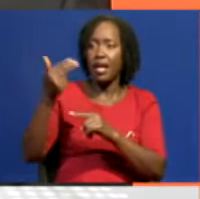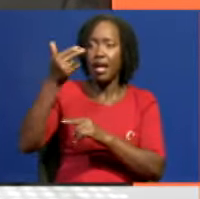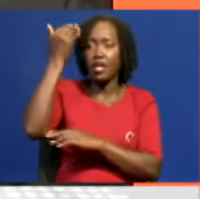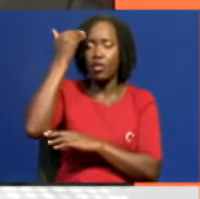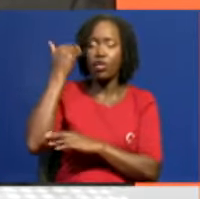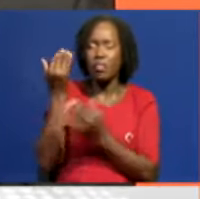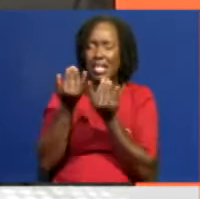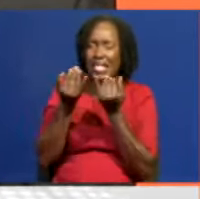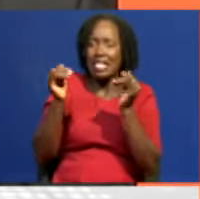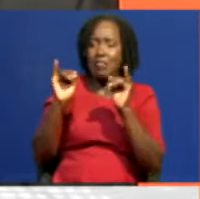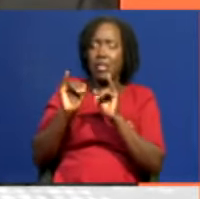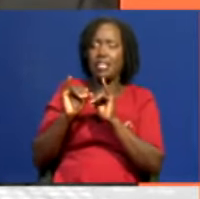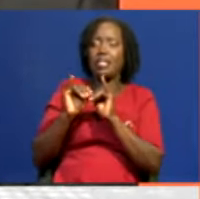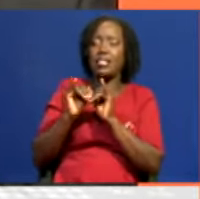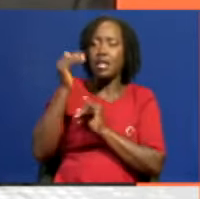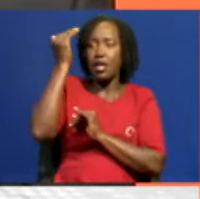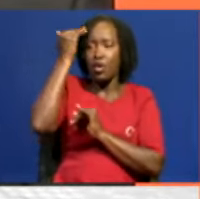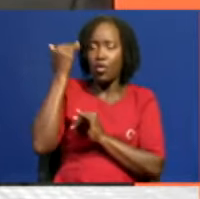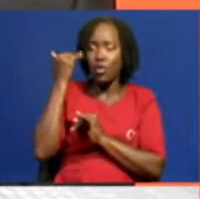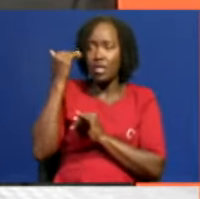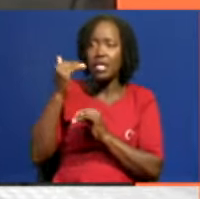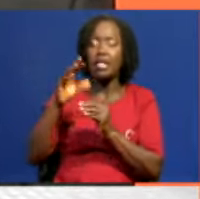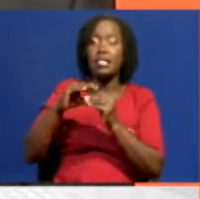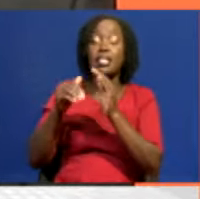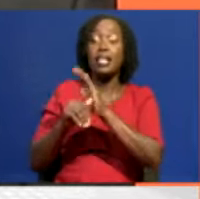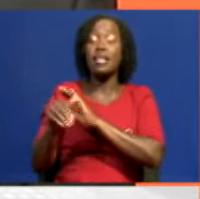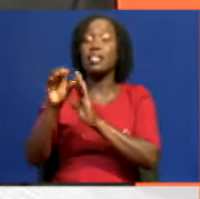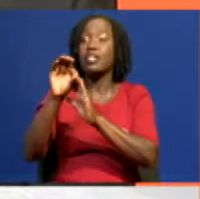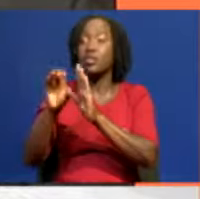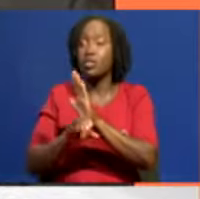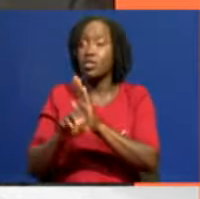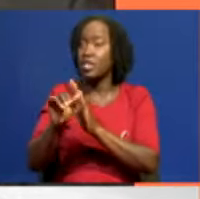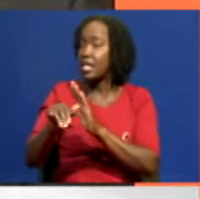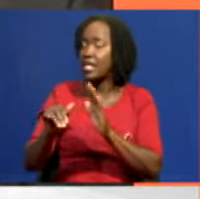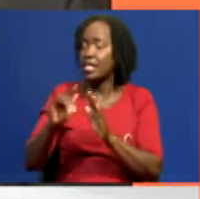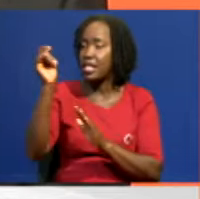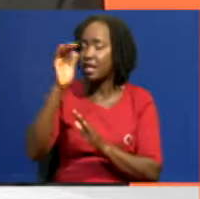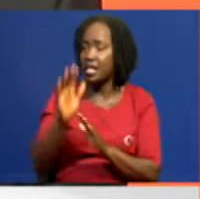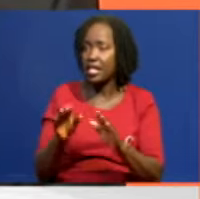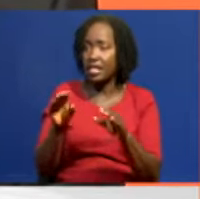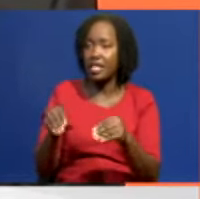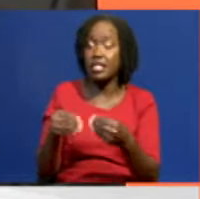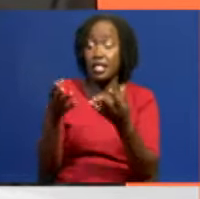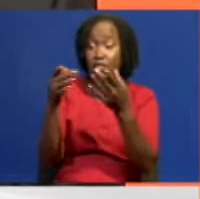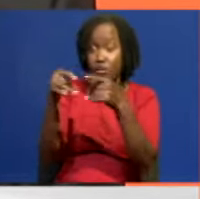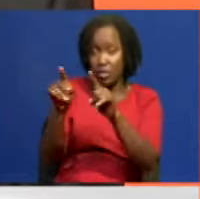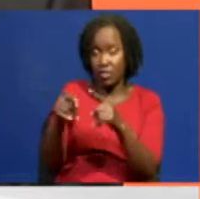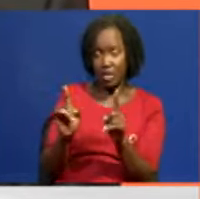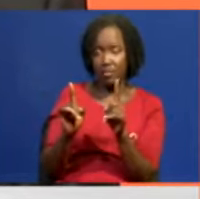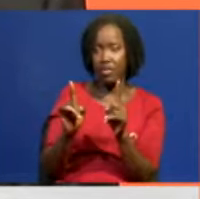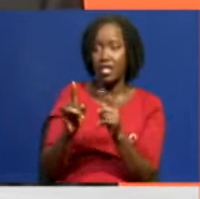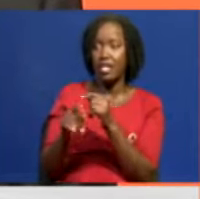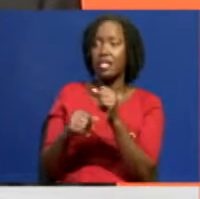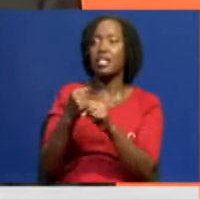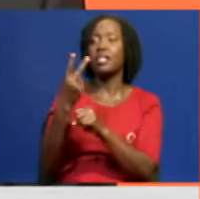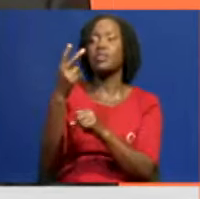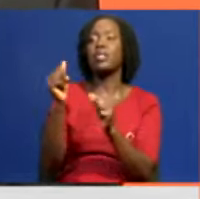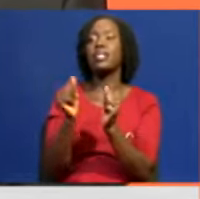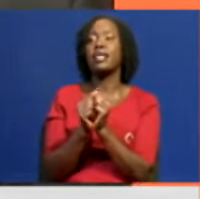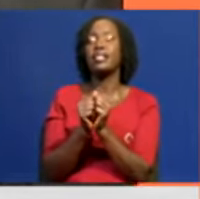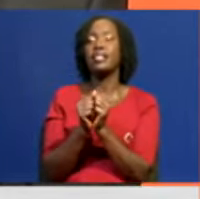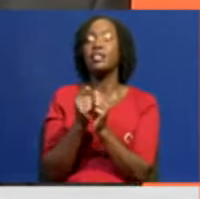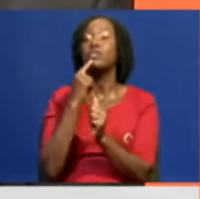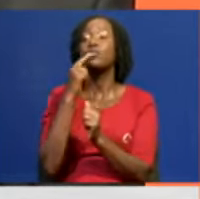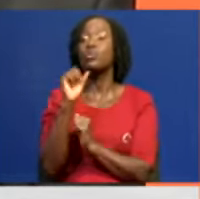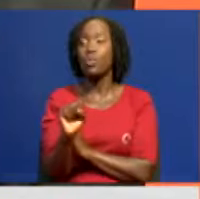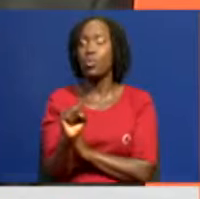own. Created under the constitution that the people of Kenya gave unto themselves in the year 2010.